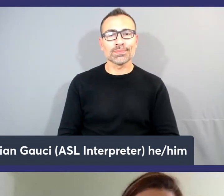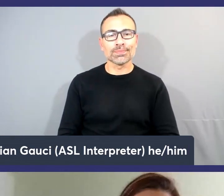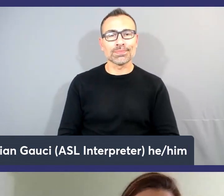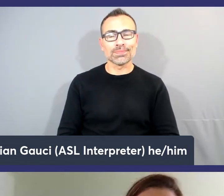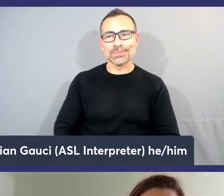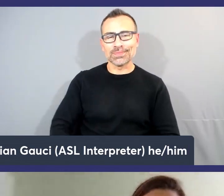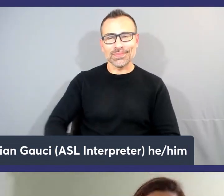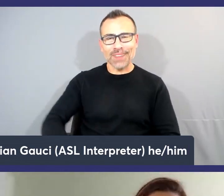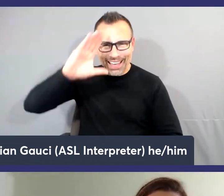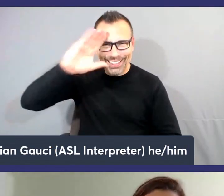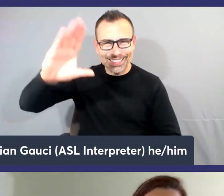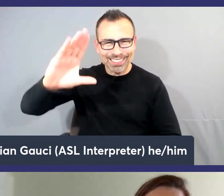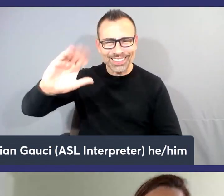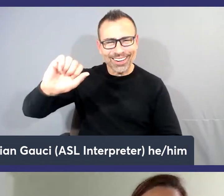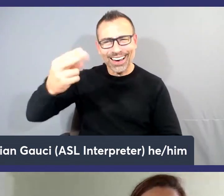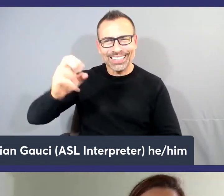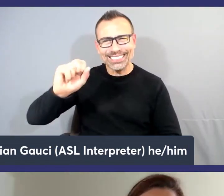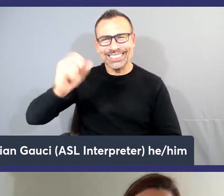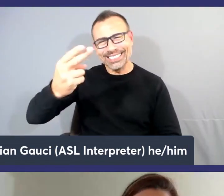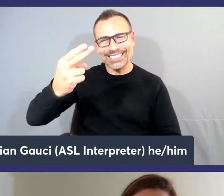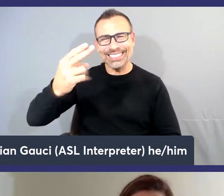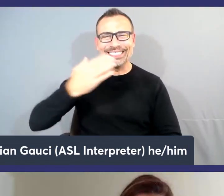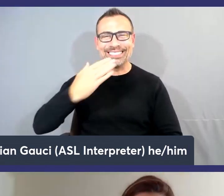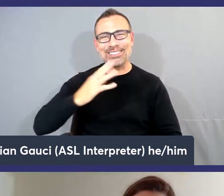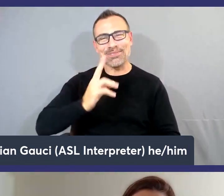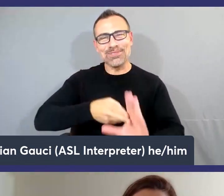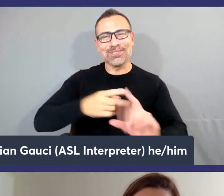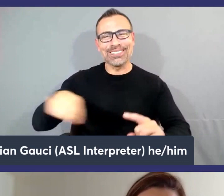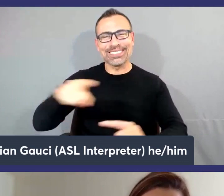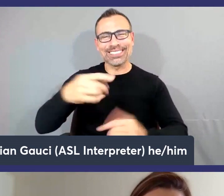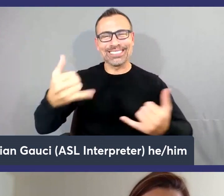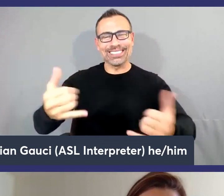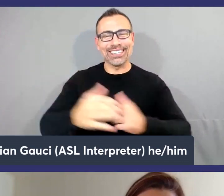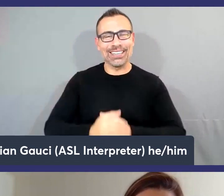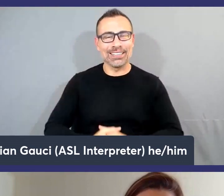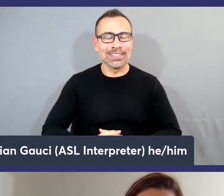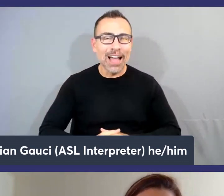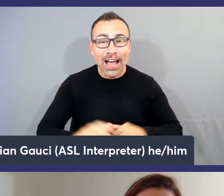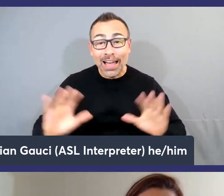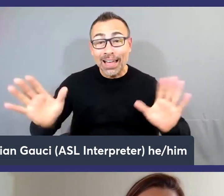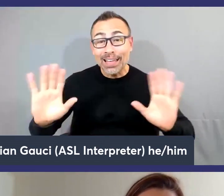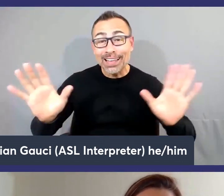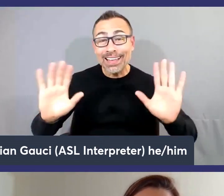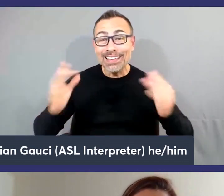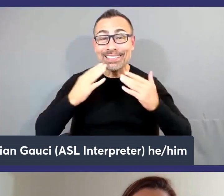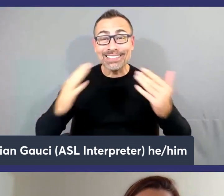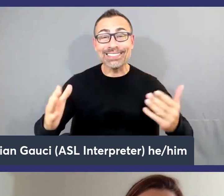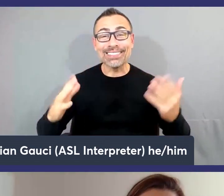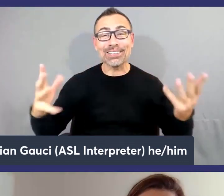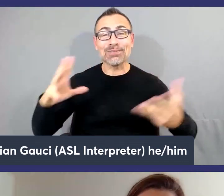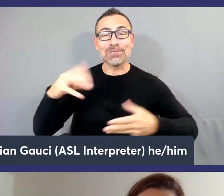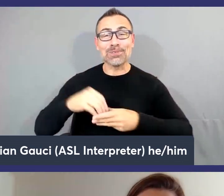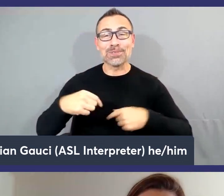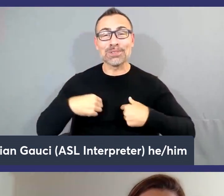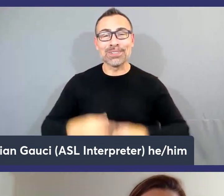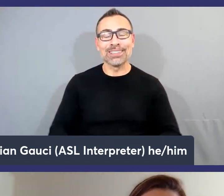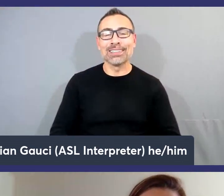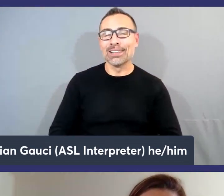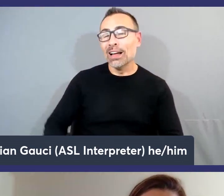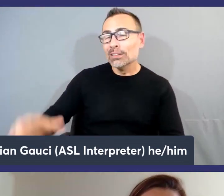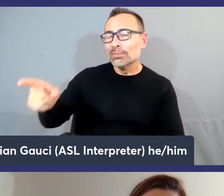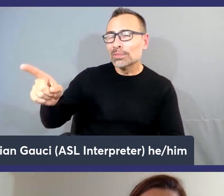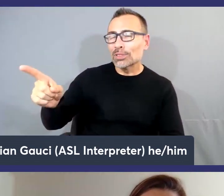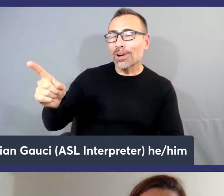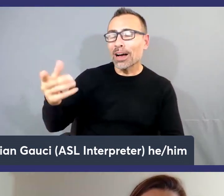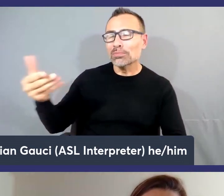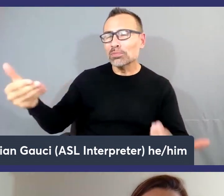Ashish, oh, thank you so much for being here today with us. Hi, Julian. Thanks for hosting me. Oh my gosh. So I gave you a little bit of an intro,